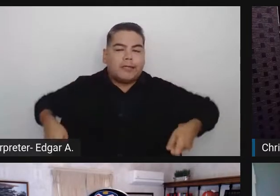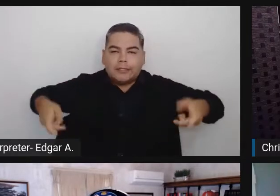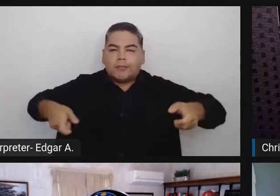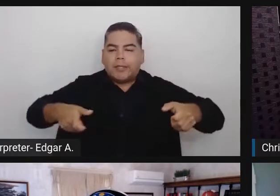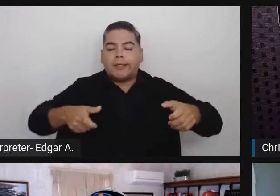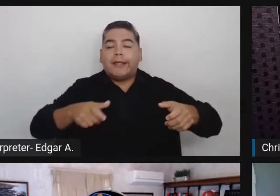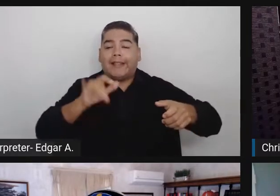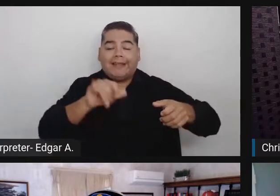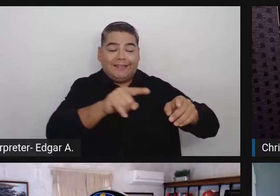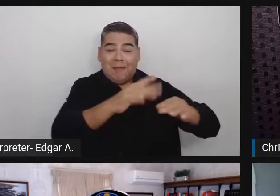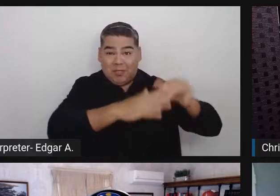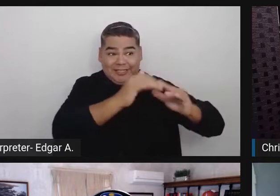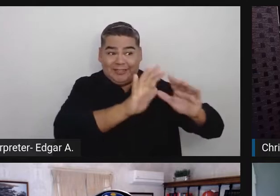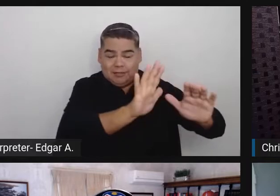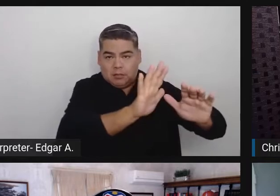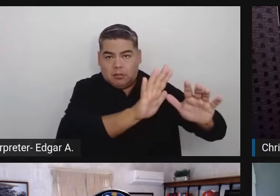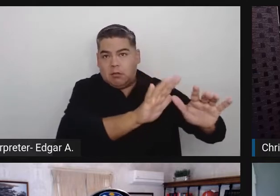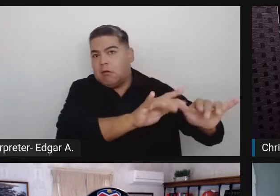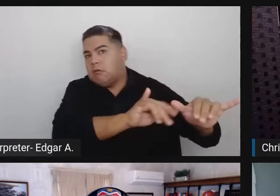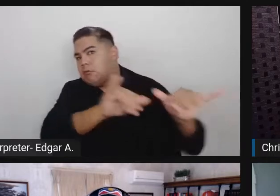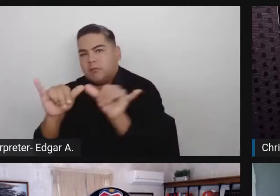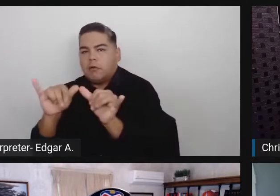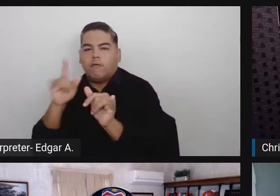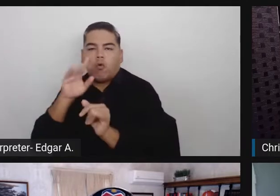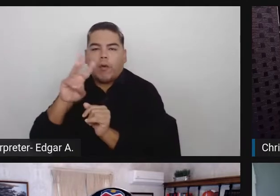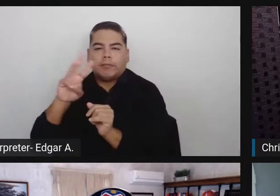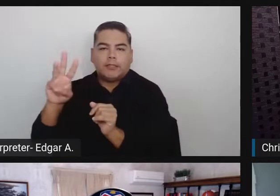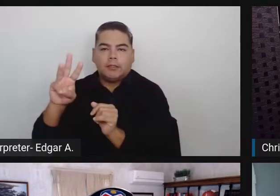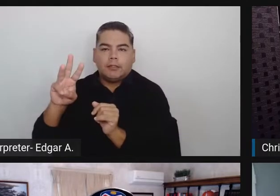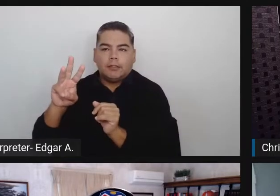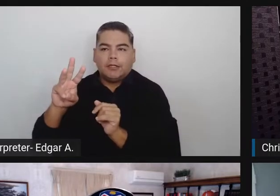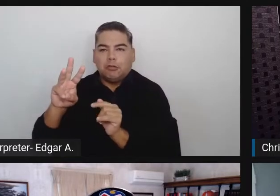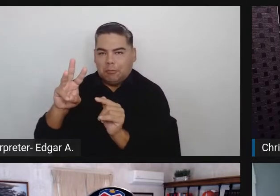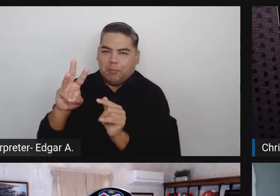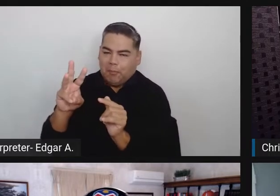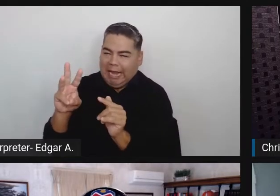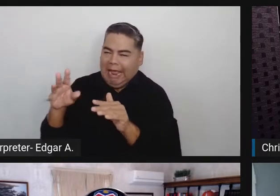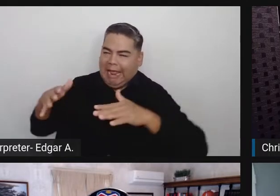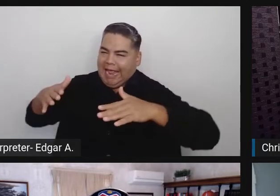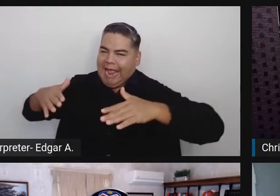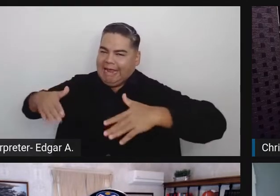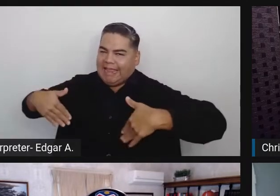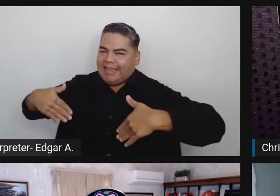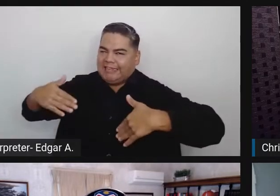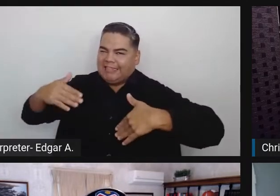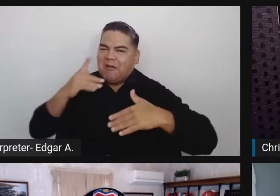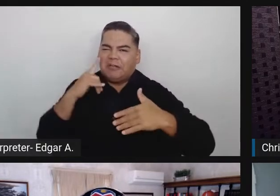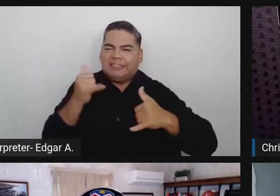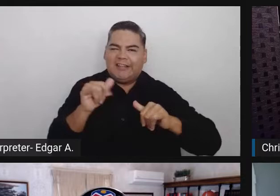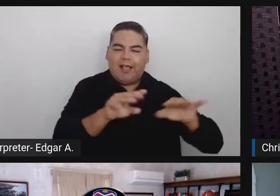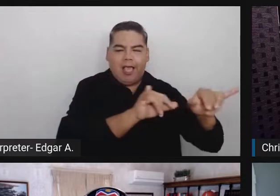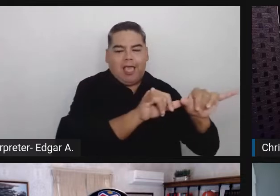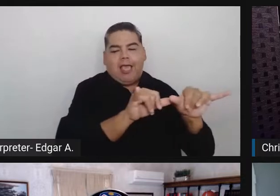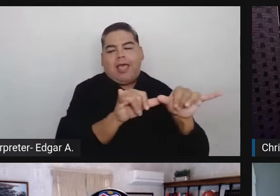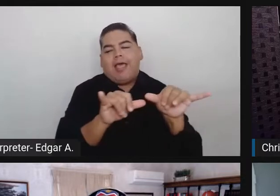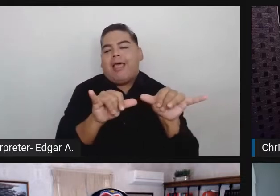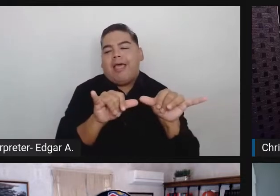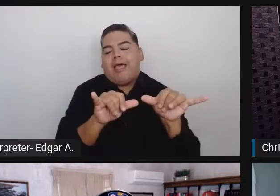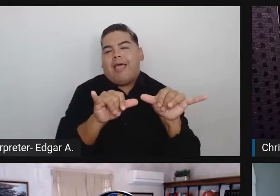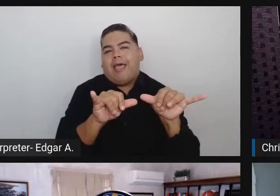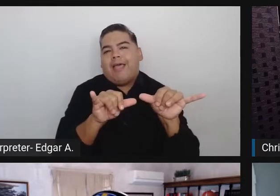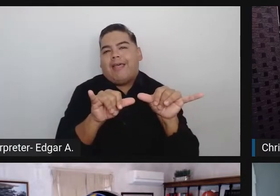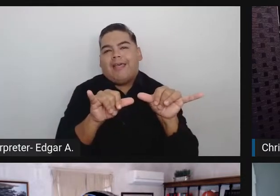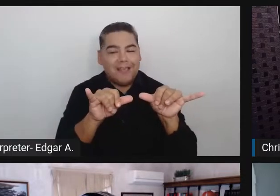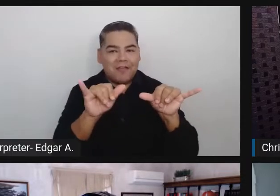right? We're at a place where, like, imagine they just passed the wheelchair ramp law and all the business owners are like, oh my gosh, I have to update my whole store and all